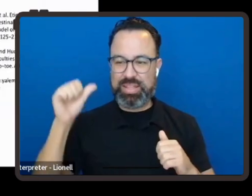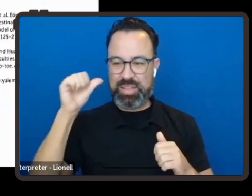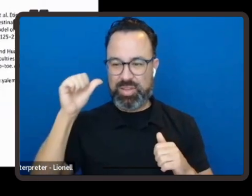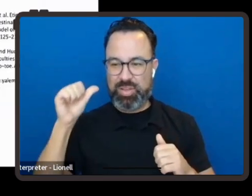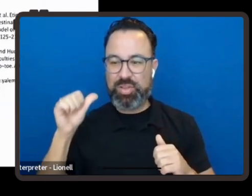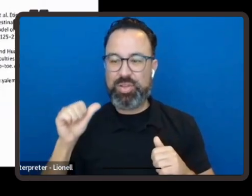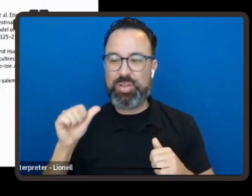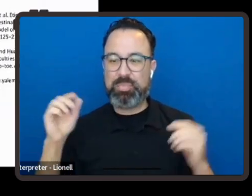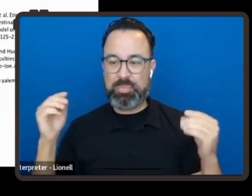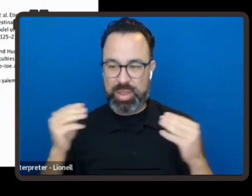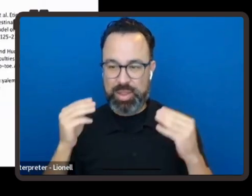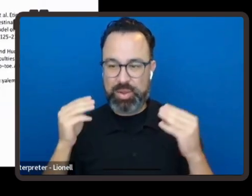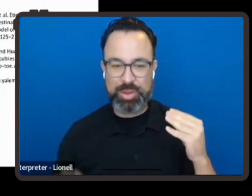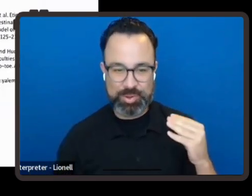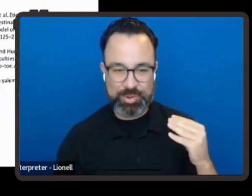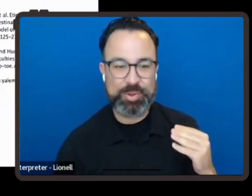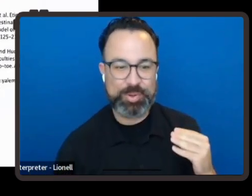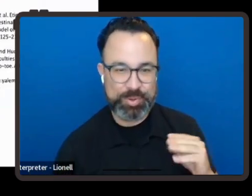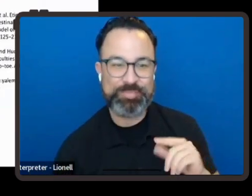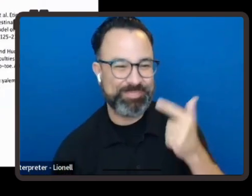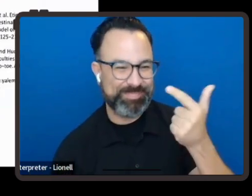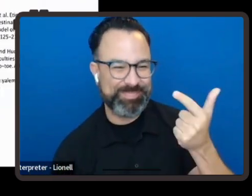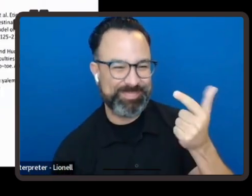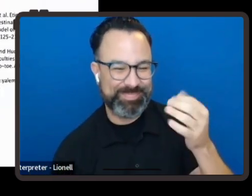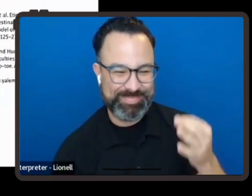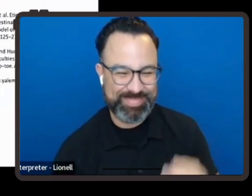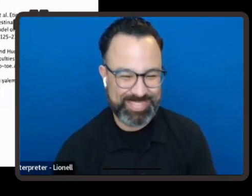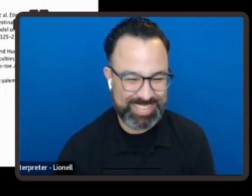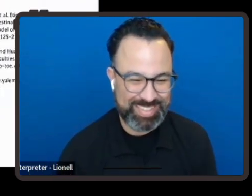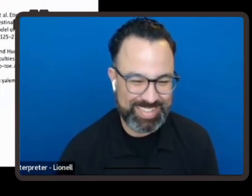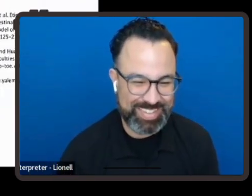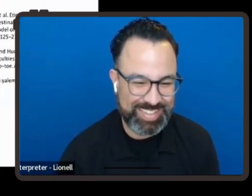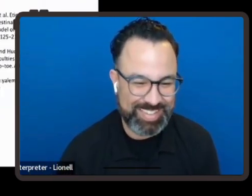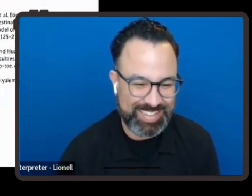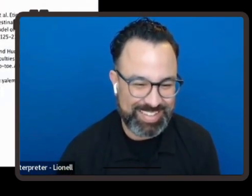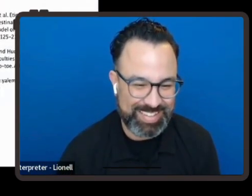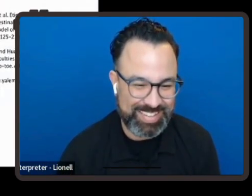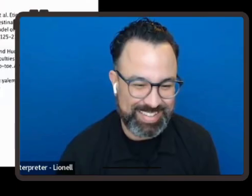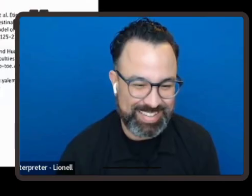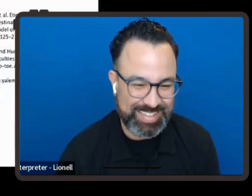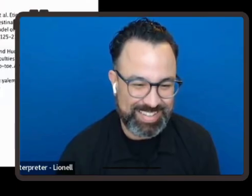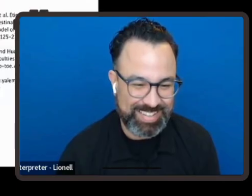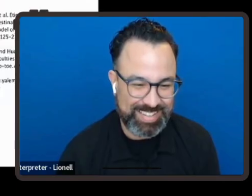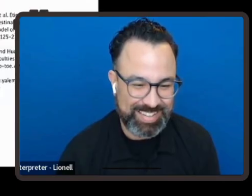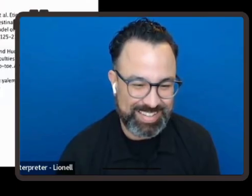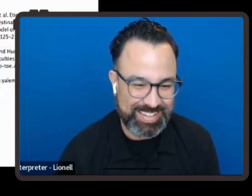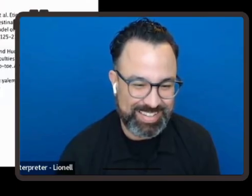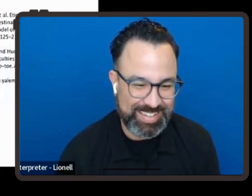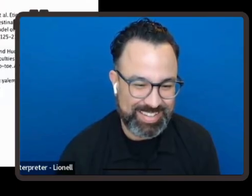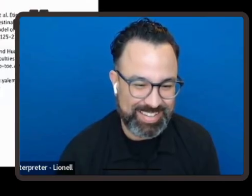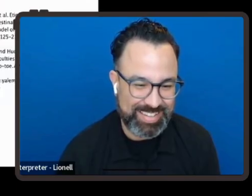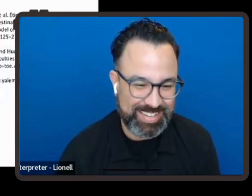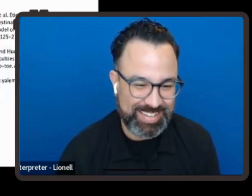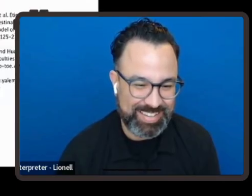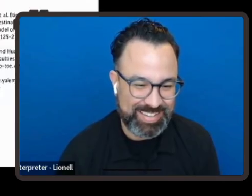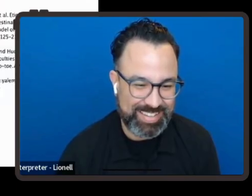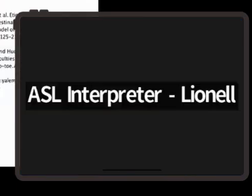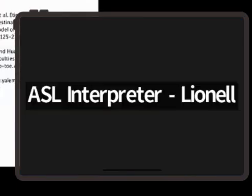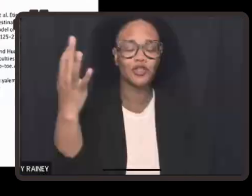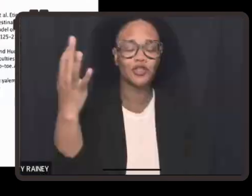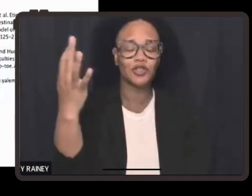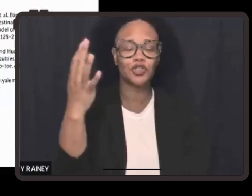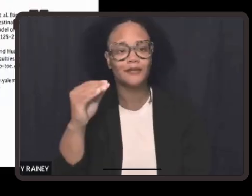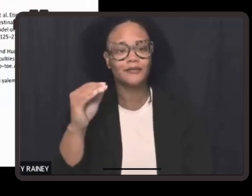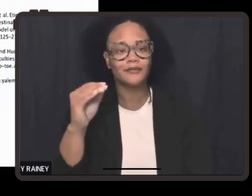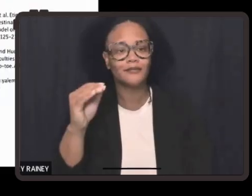it's translated into French, German, Spanish, Brazilian, Portuguese. There are many more pamphlets, as you